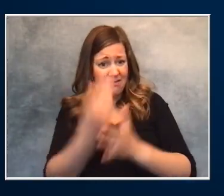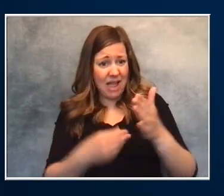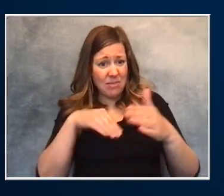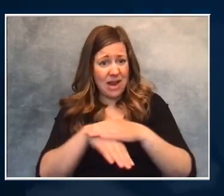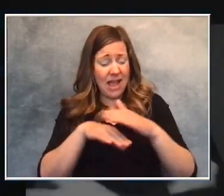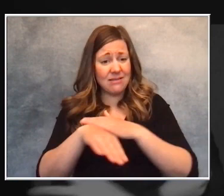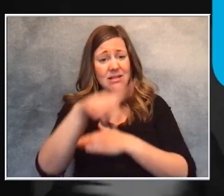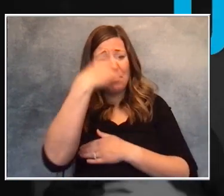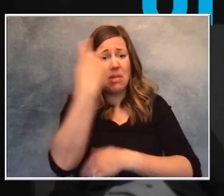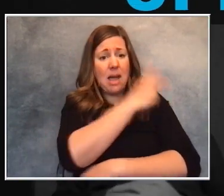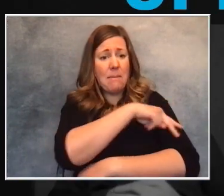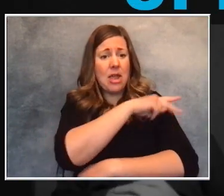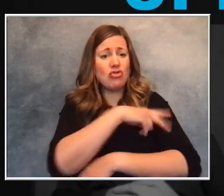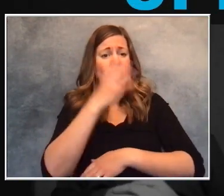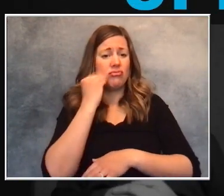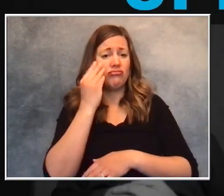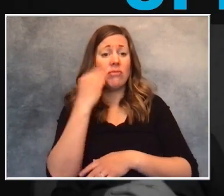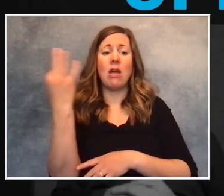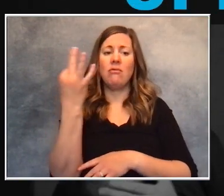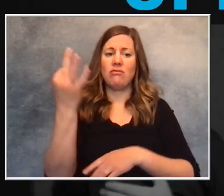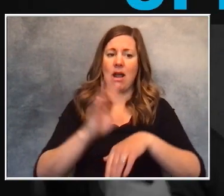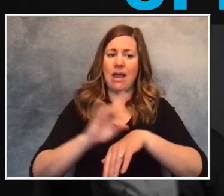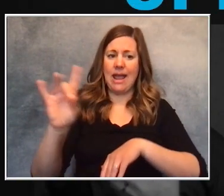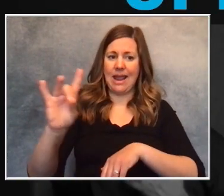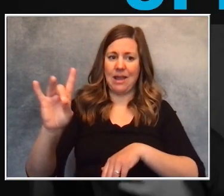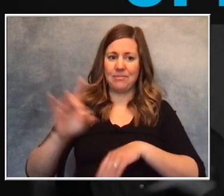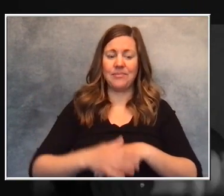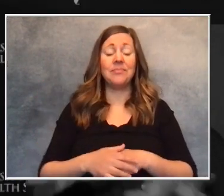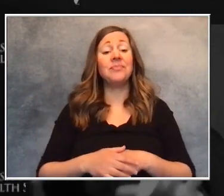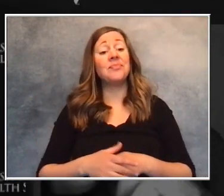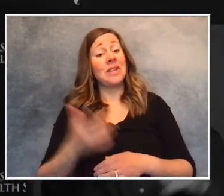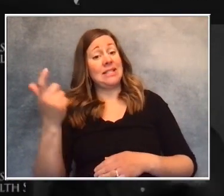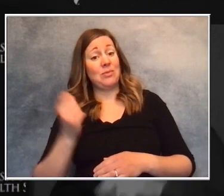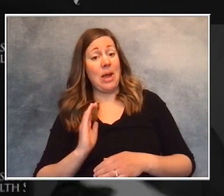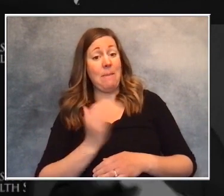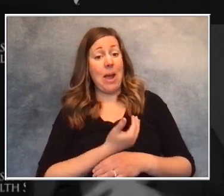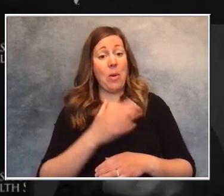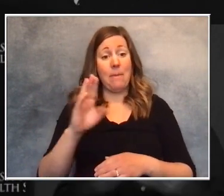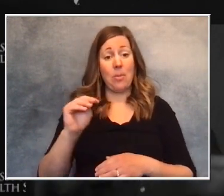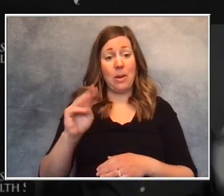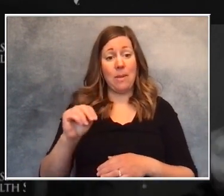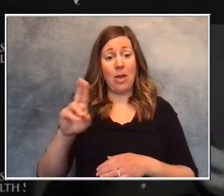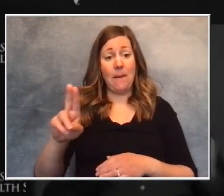at 8. Subscribe to our Morning Medical Update and Open